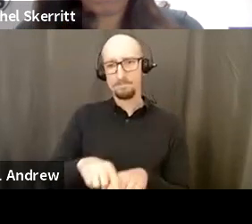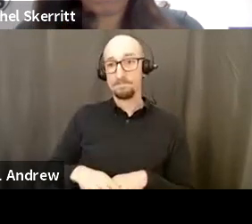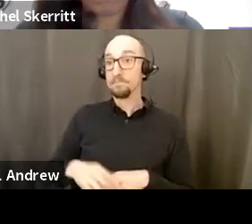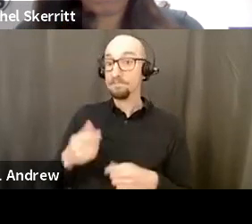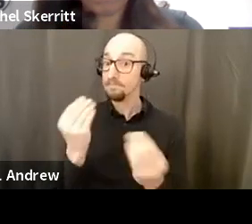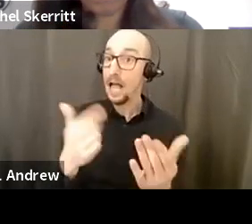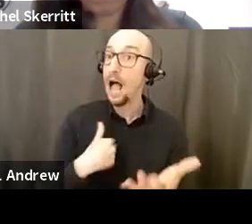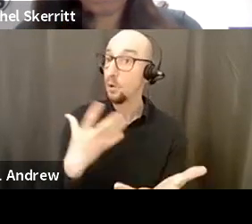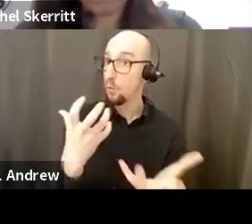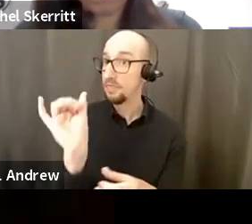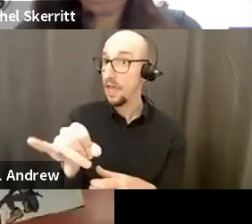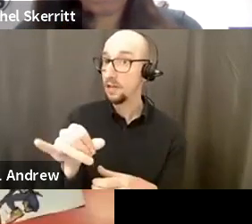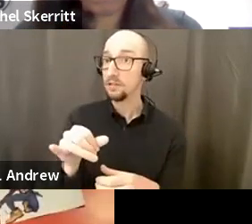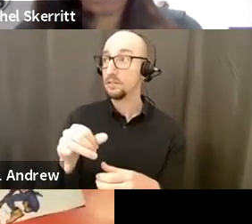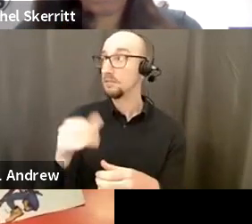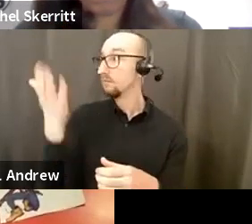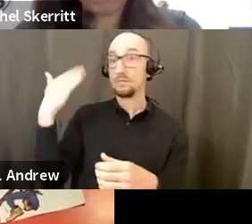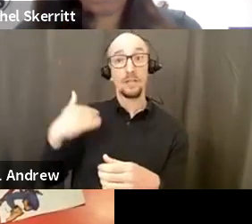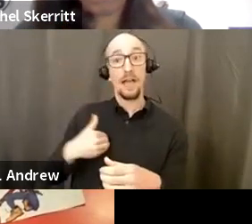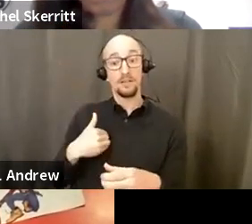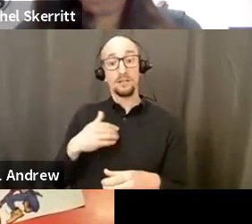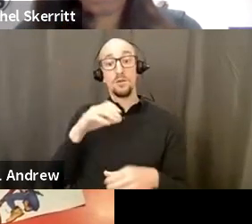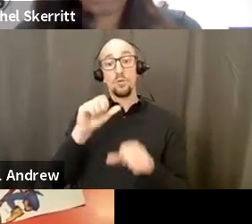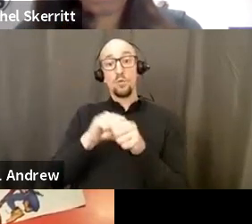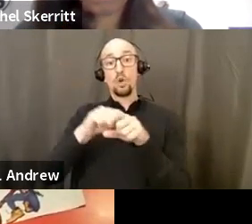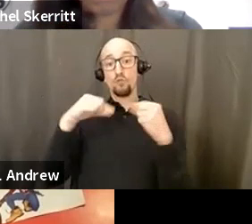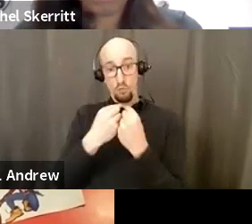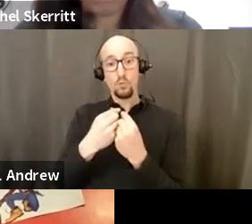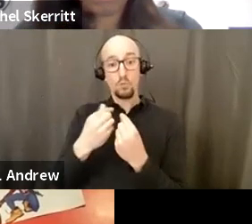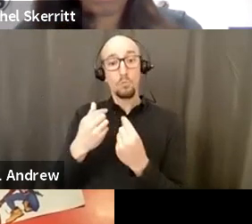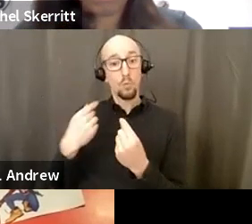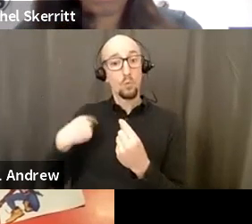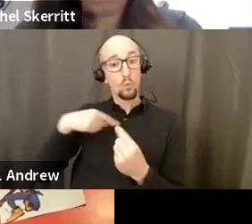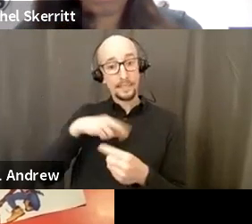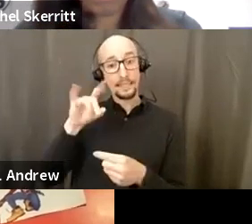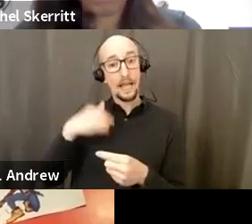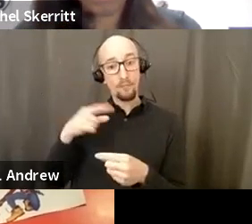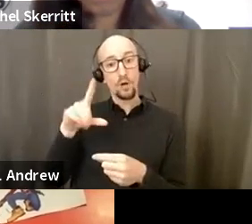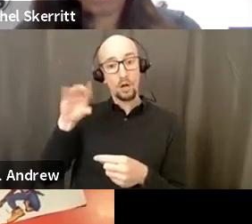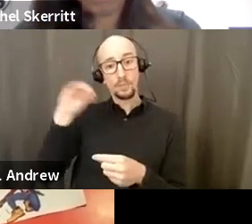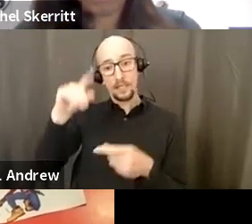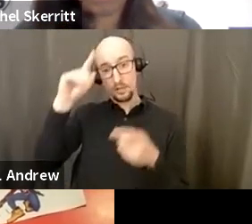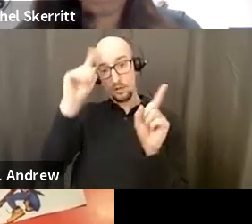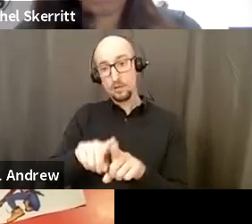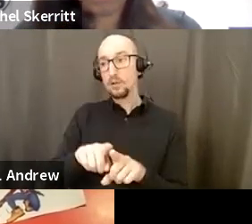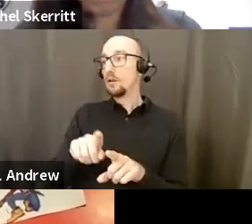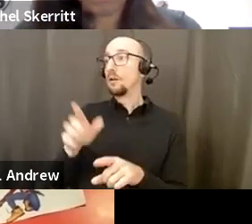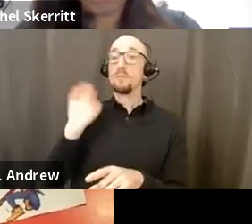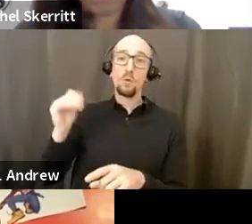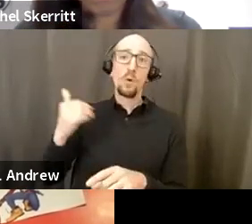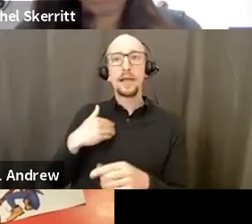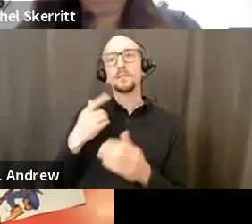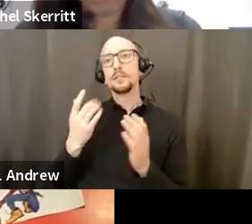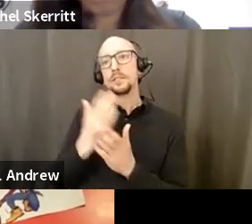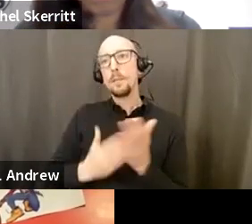did with the work group. But when we have disagreement or differences of opinion, not